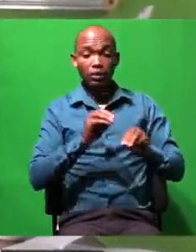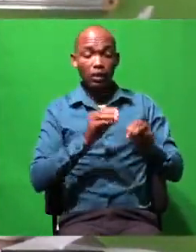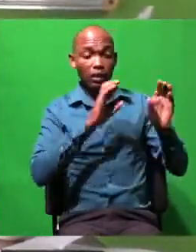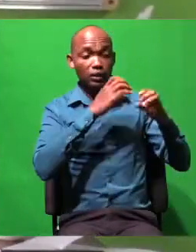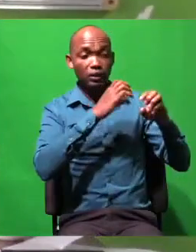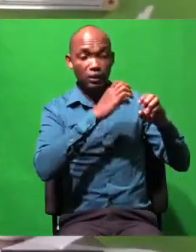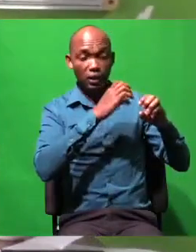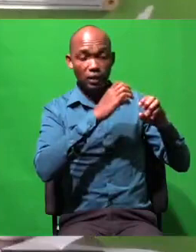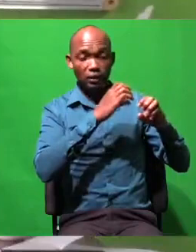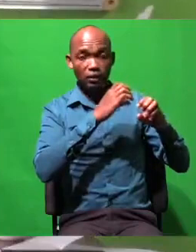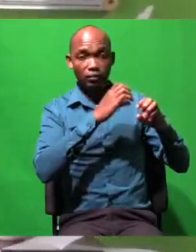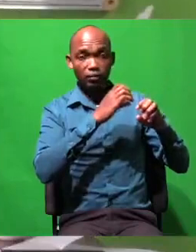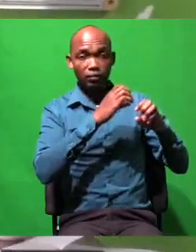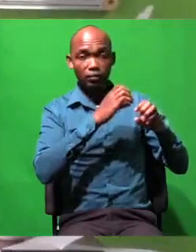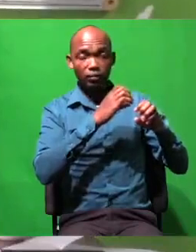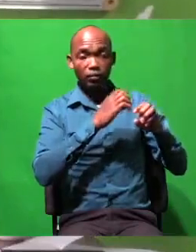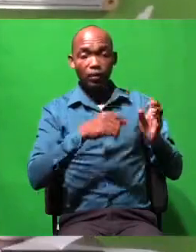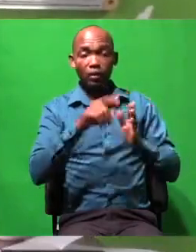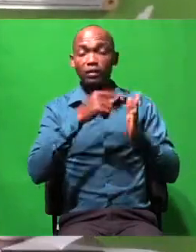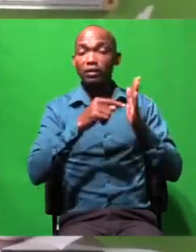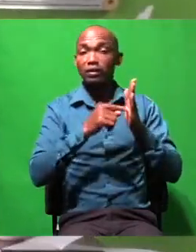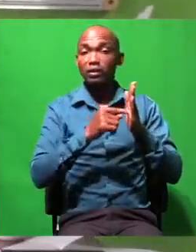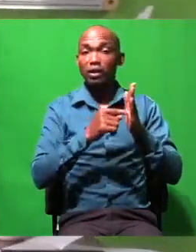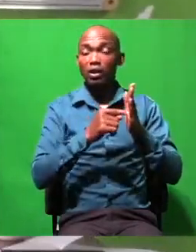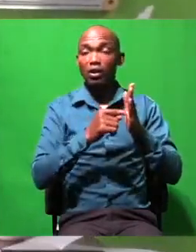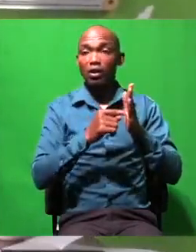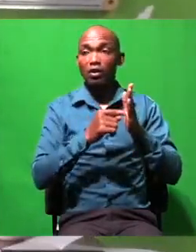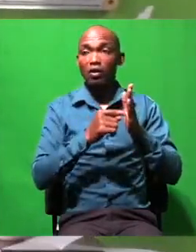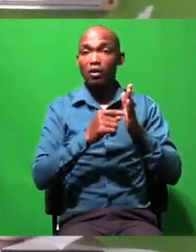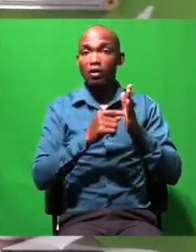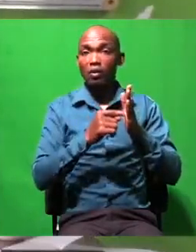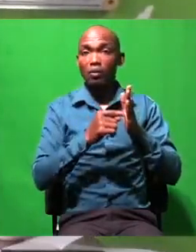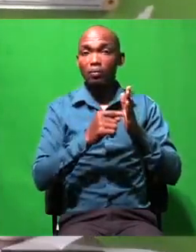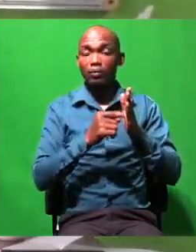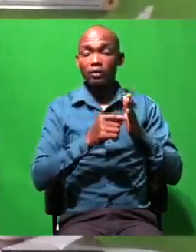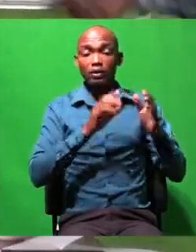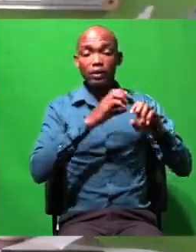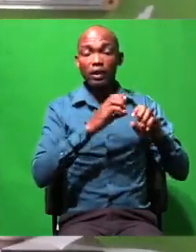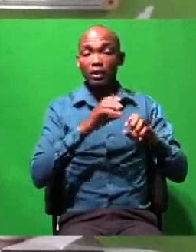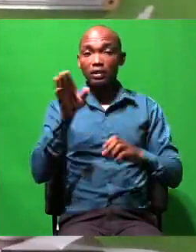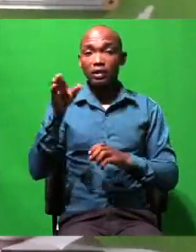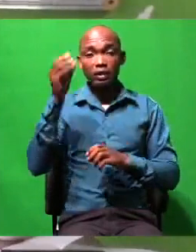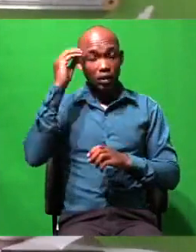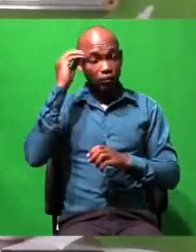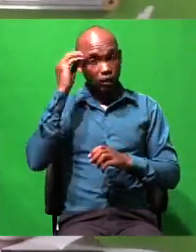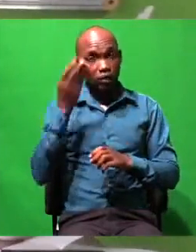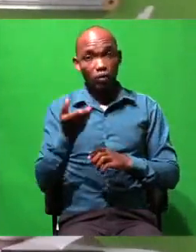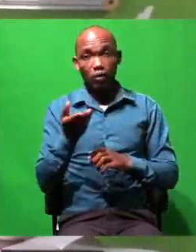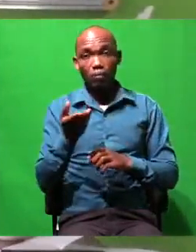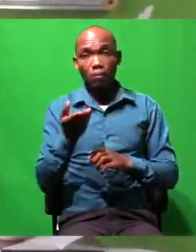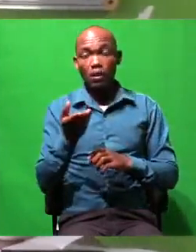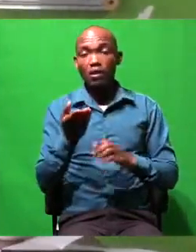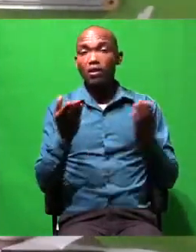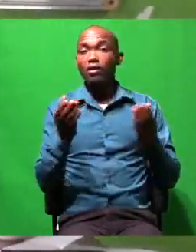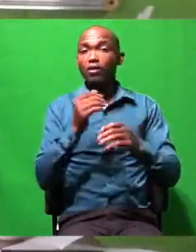chemistry is a science at the center of Korea, since it is science subject,